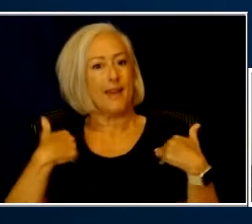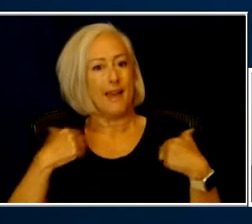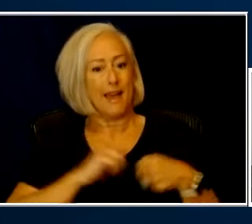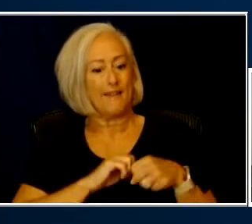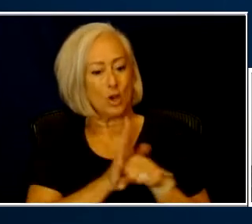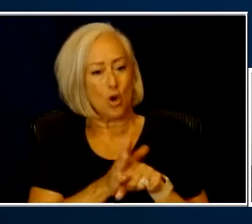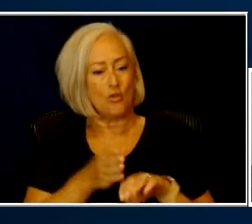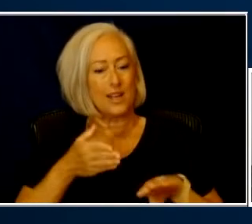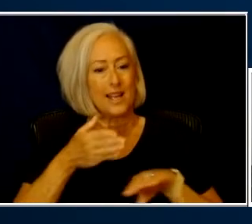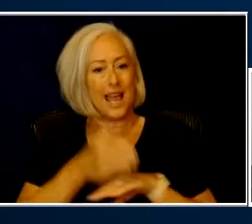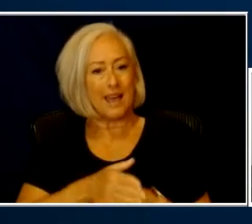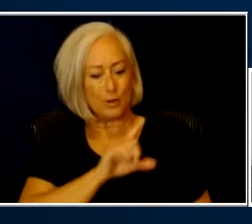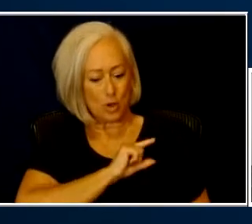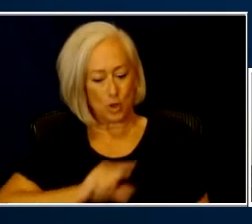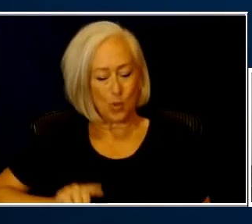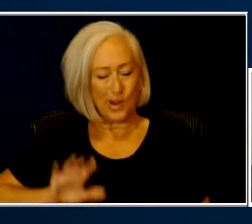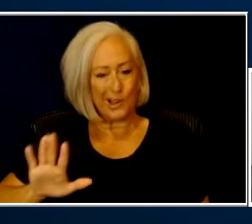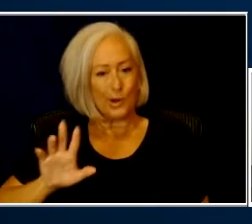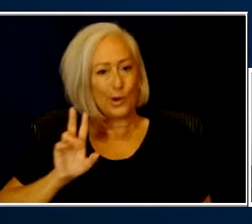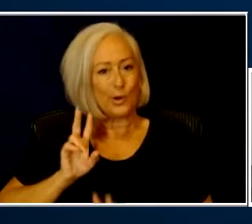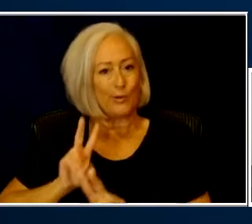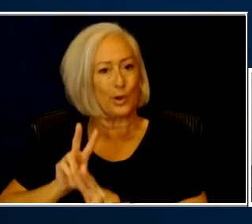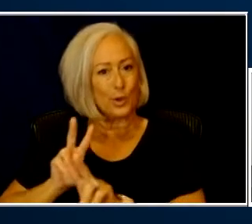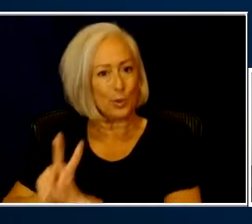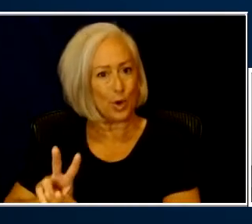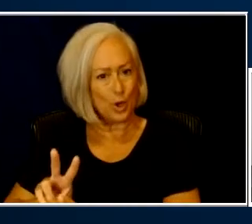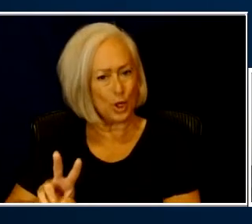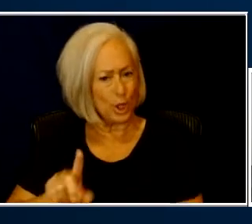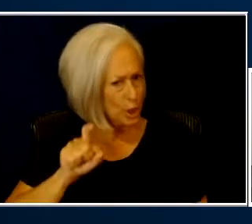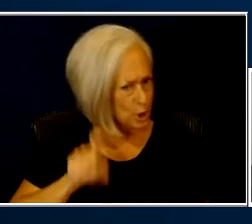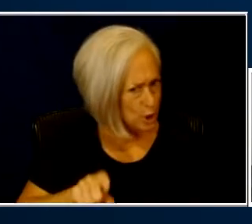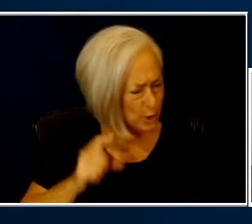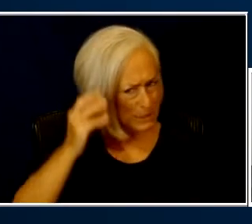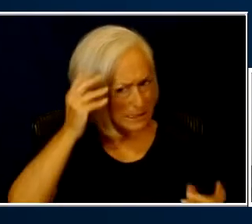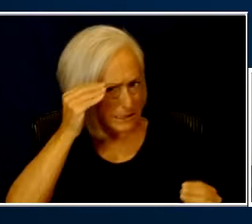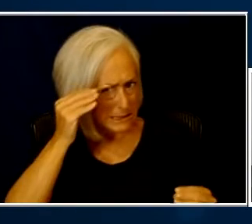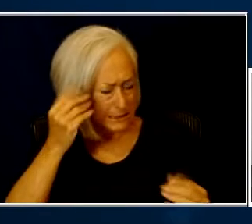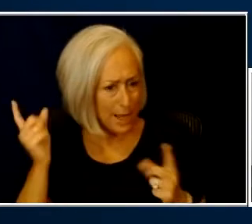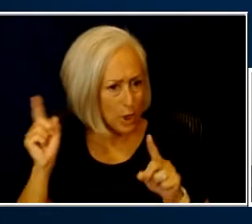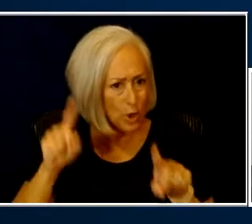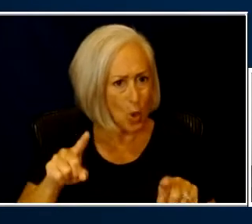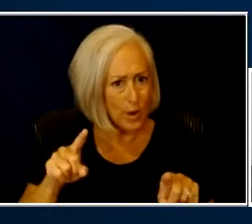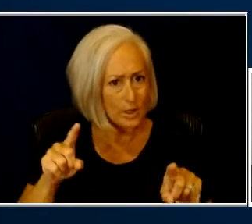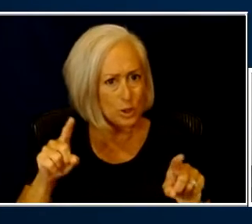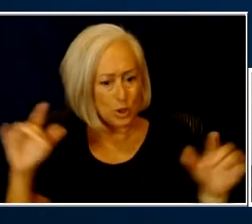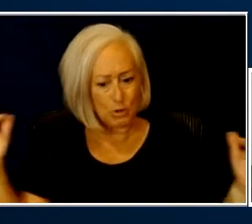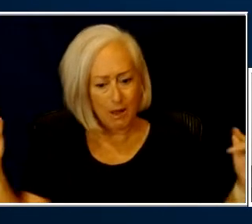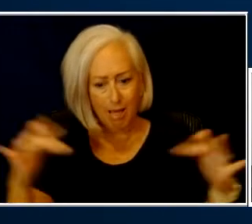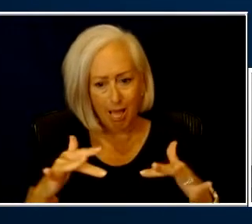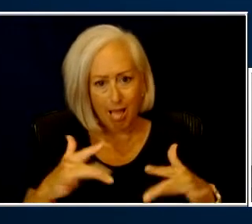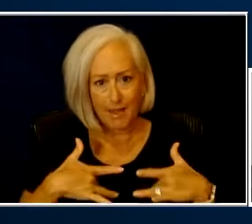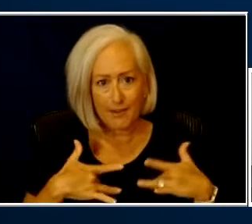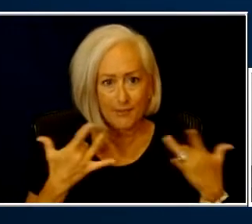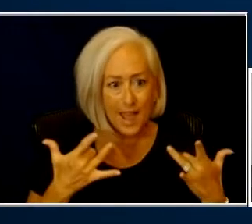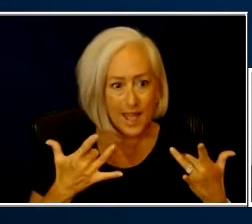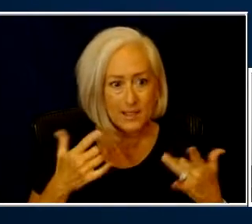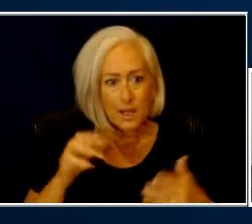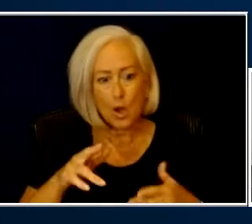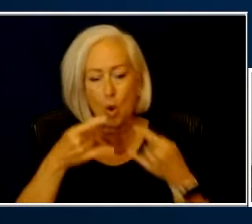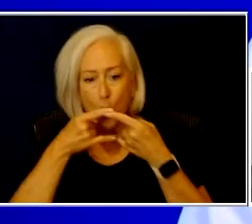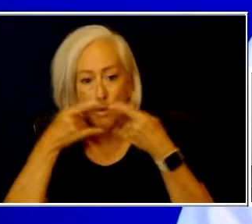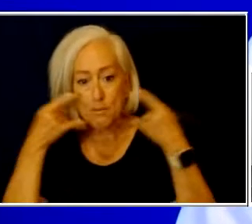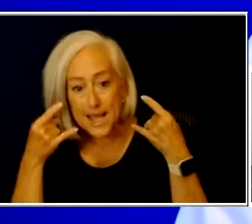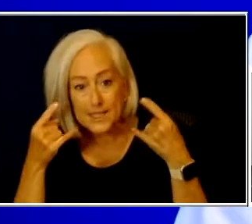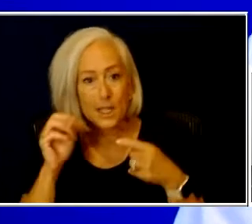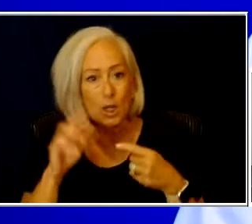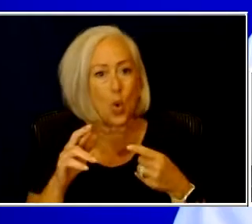be reconsidering attending those large events? I mean, whether it be going back to masking or just reconsidering if we even show up or not? Mm-hmm.